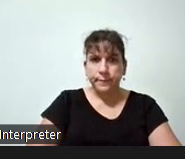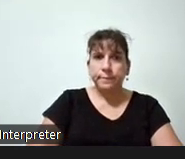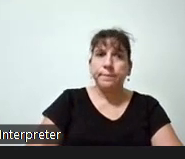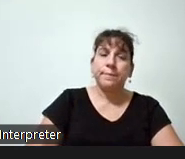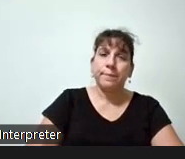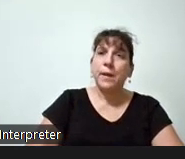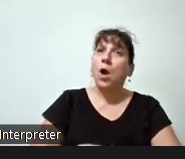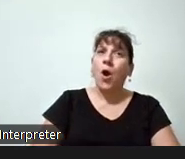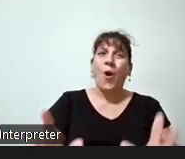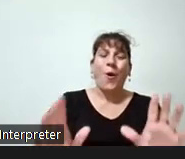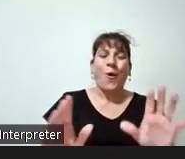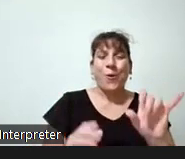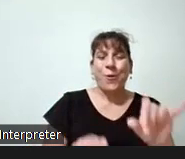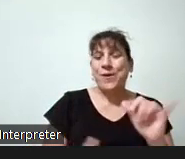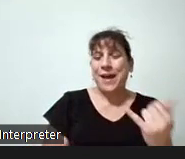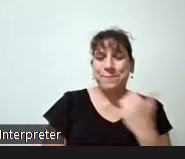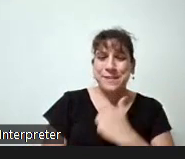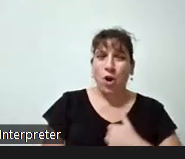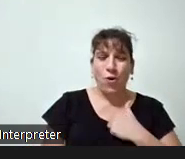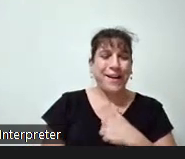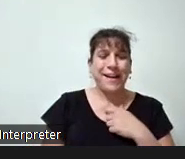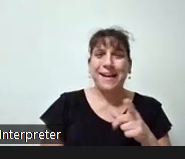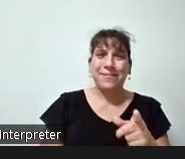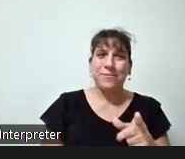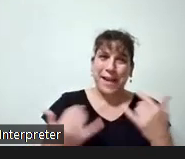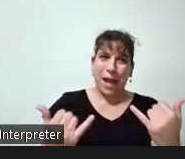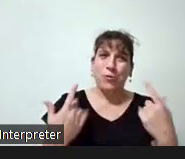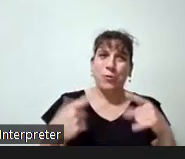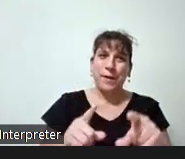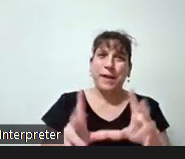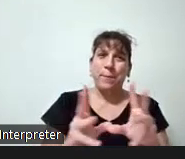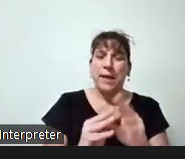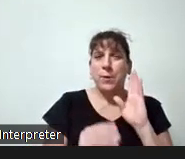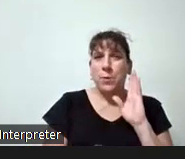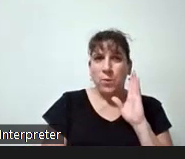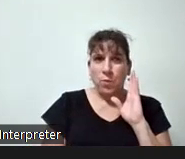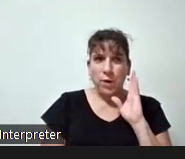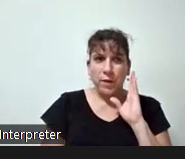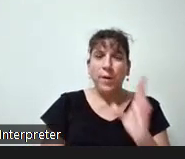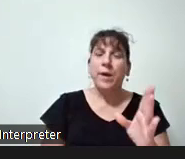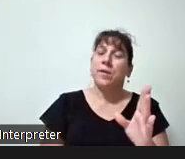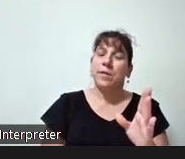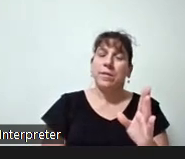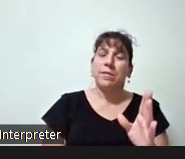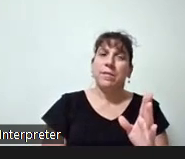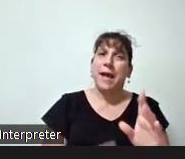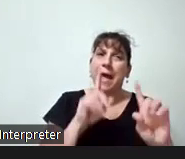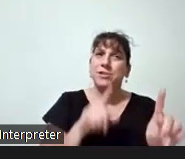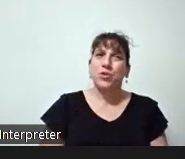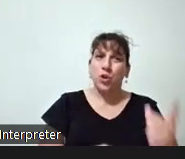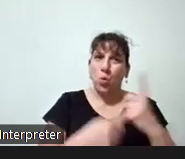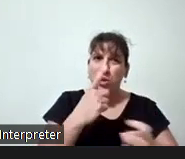So at this point, oh, I'm sorry, Will, at this point in the meeting, we will entertain everyone's